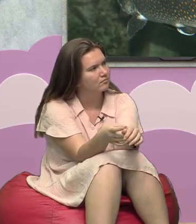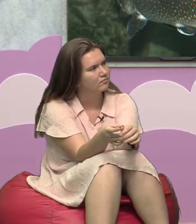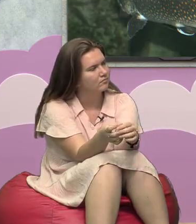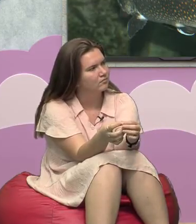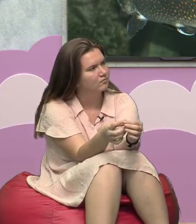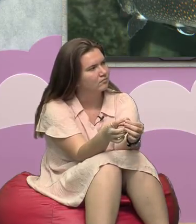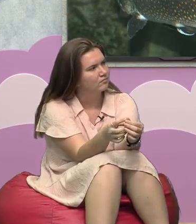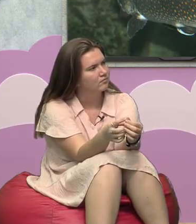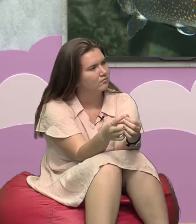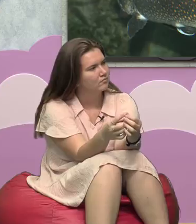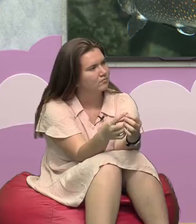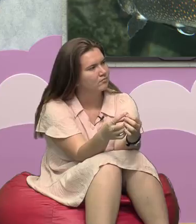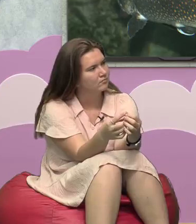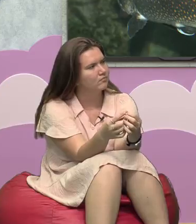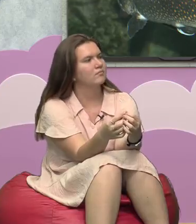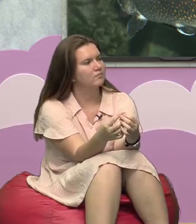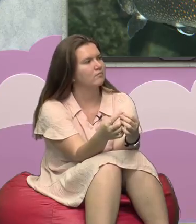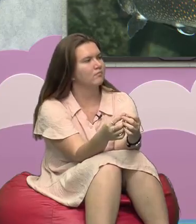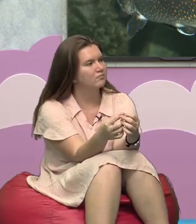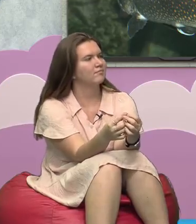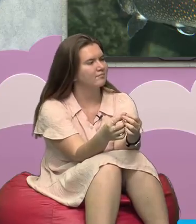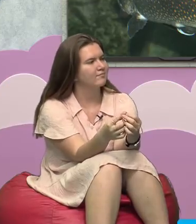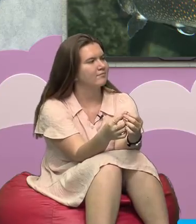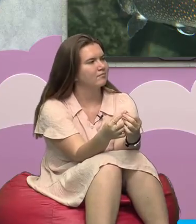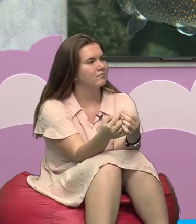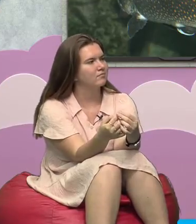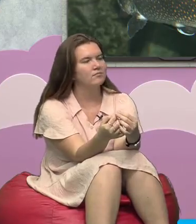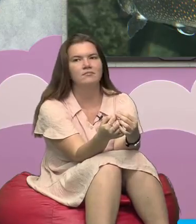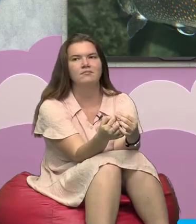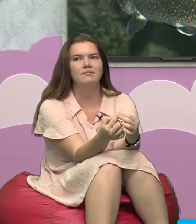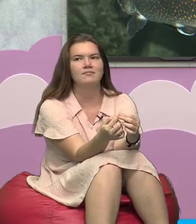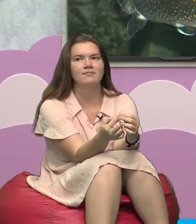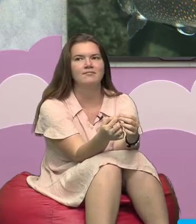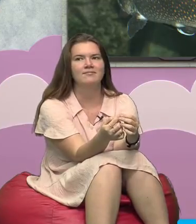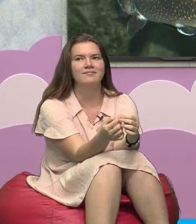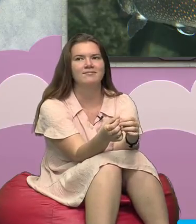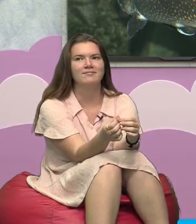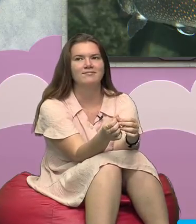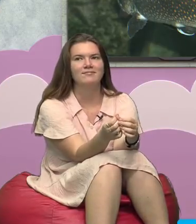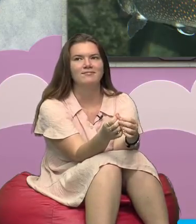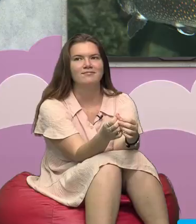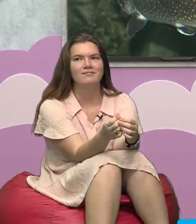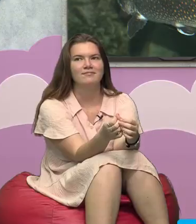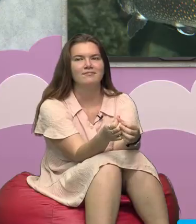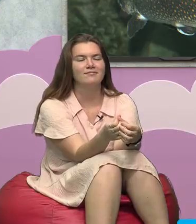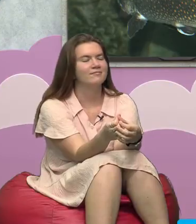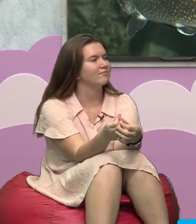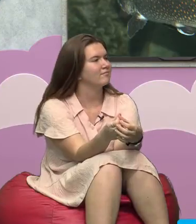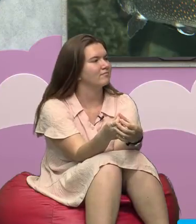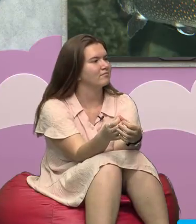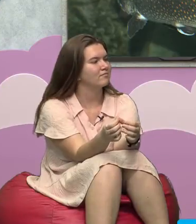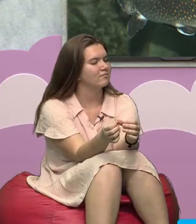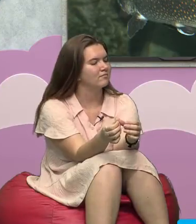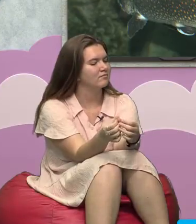show, even if there's no active activity that's being done. Mm-hmm. So, with that being said, we're just going to sit